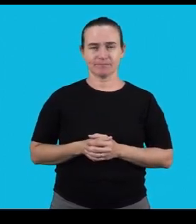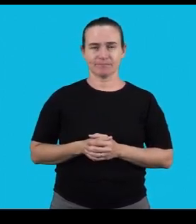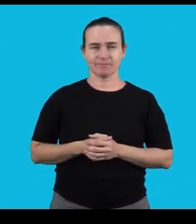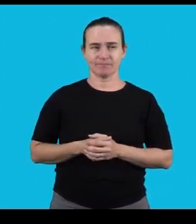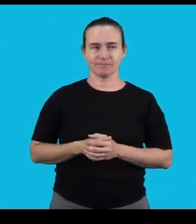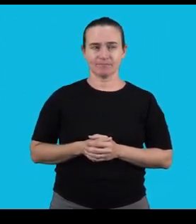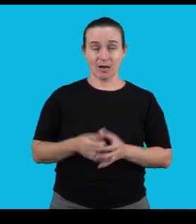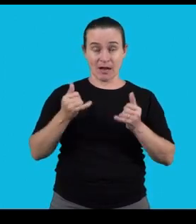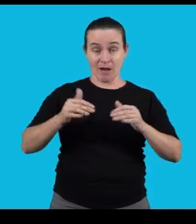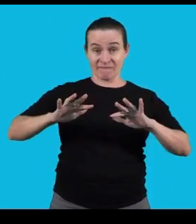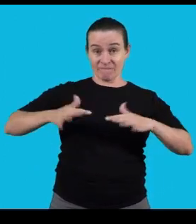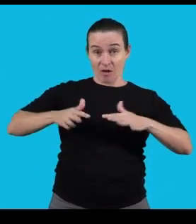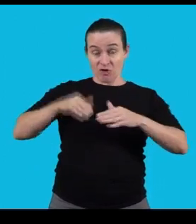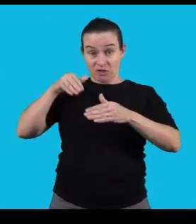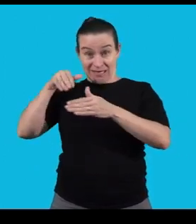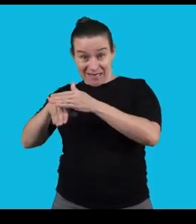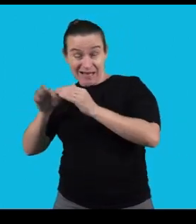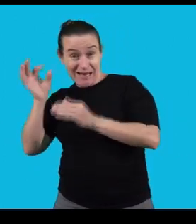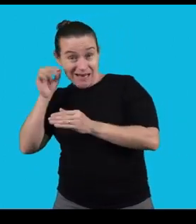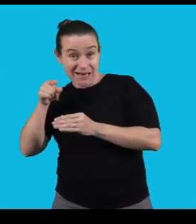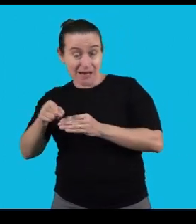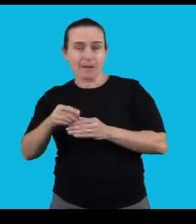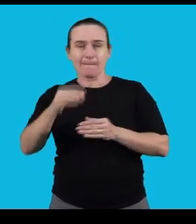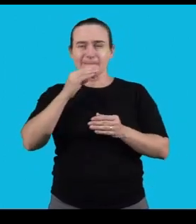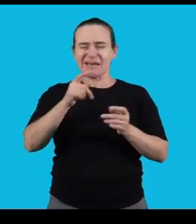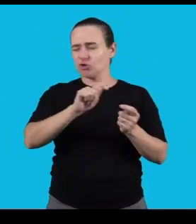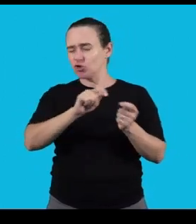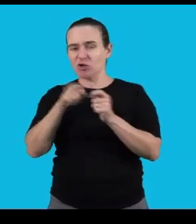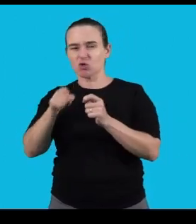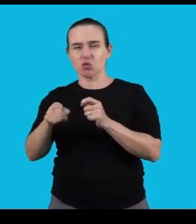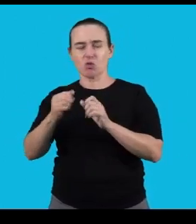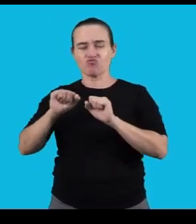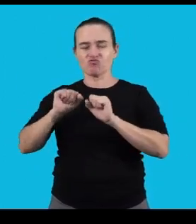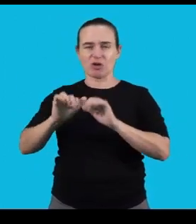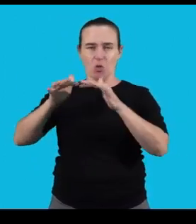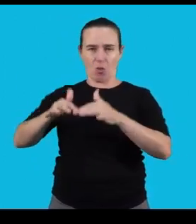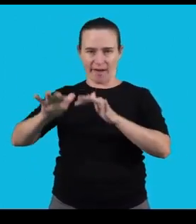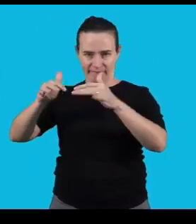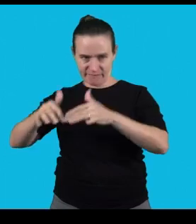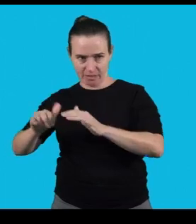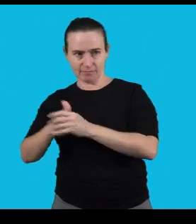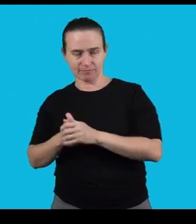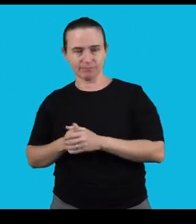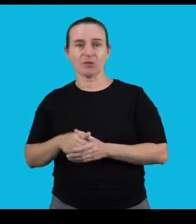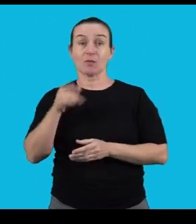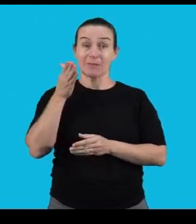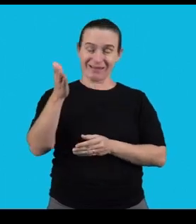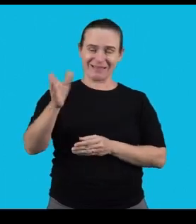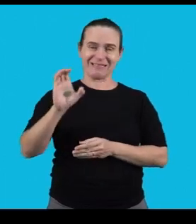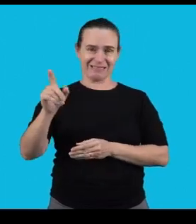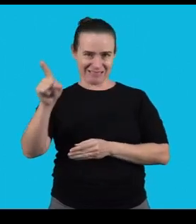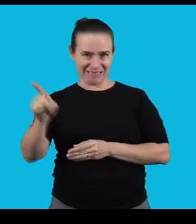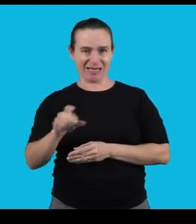pressure wave. Remember when now vibrations enter the inner ear, this is now changed into pressure waves. So it is